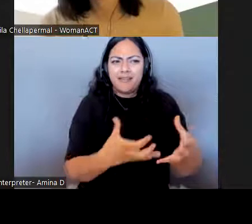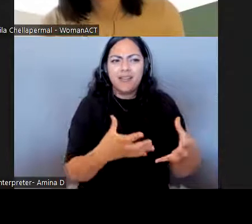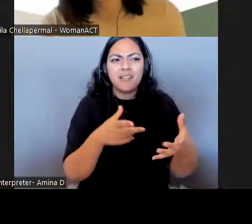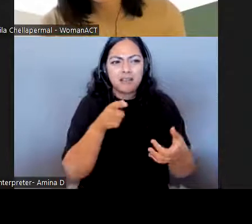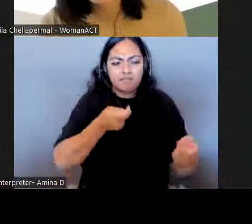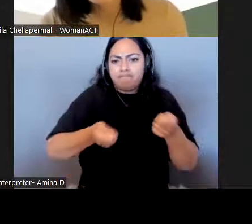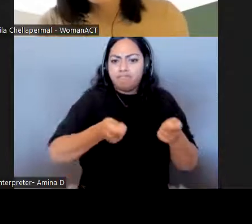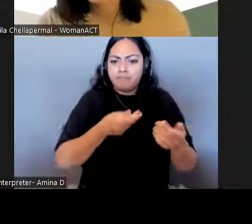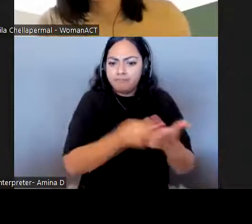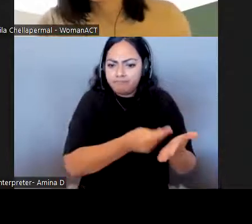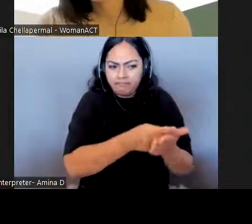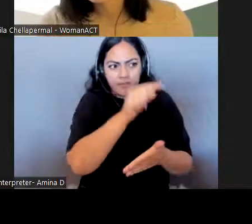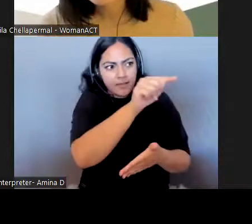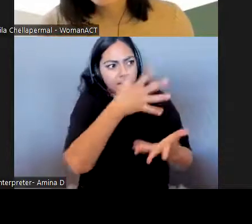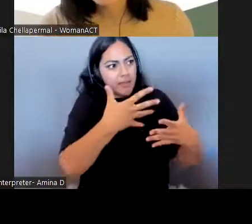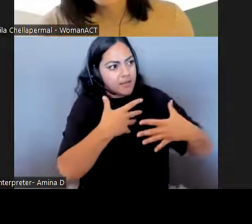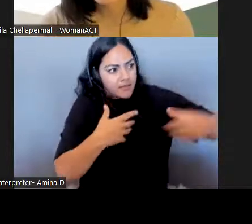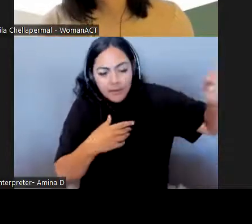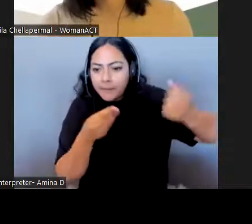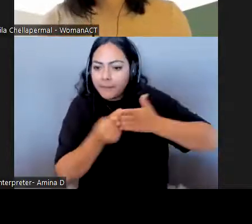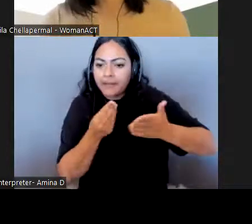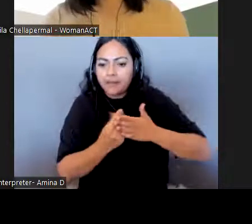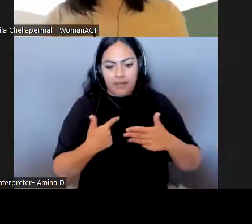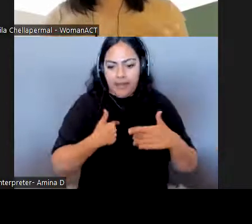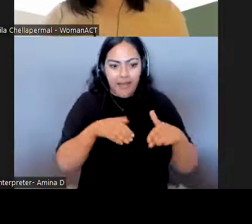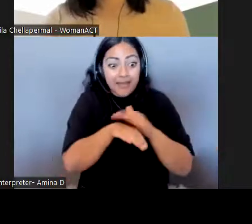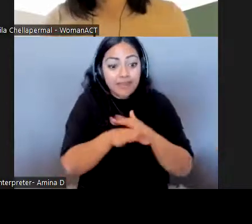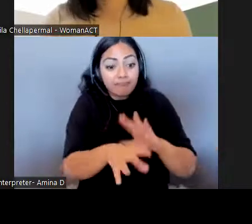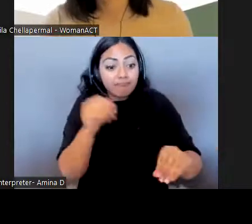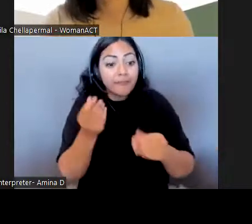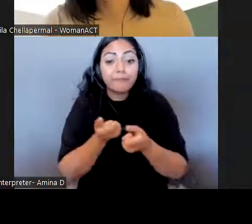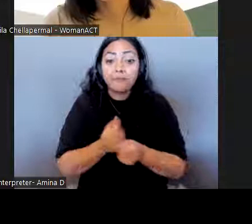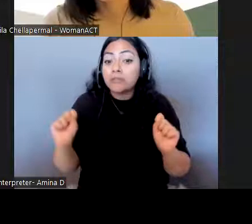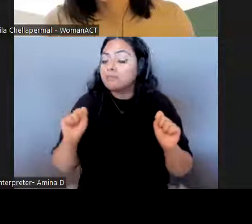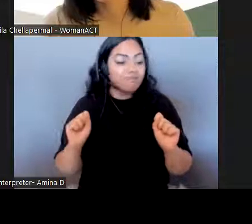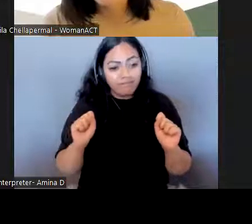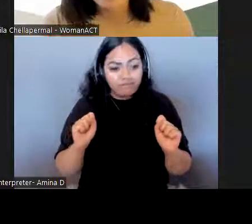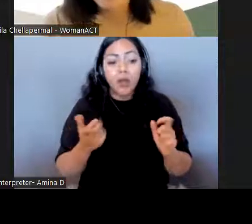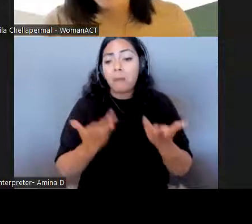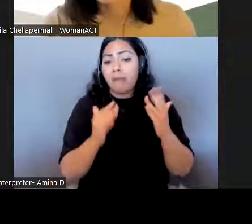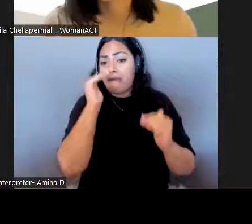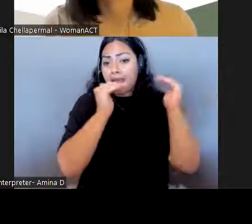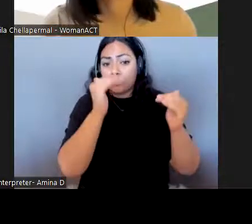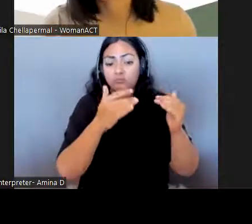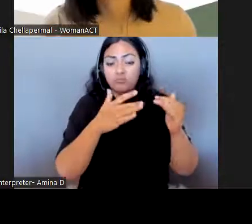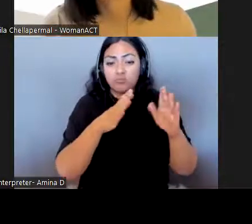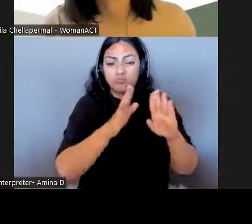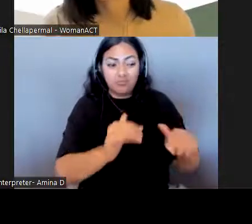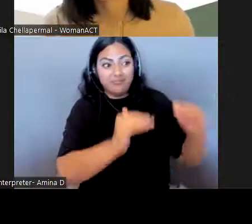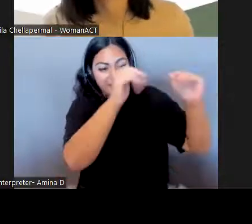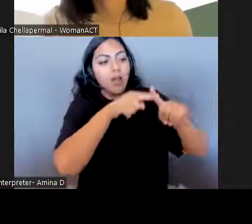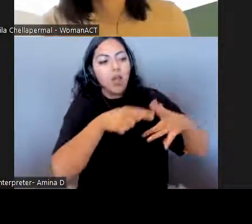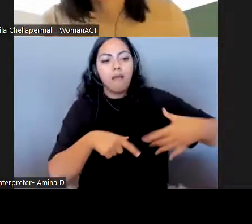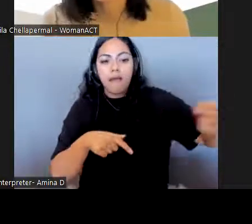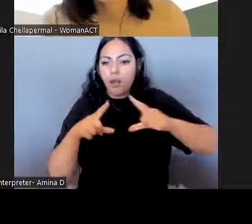be withholding money, not having access to money, because their adult children or partners kept their bank cards, or because their money was put into a